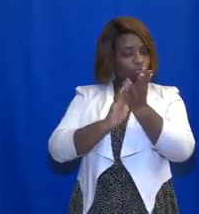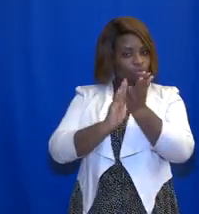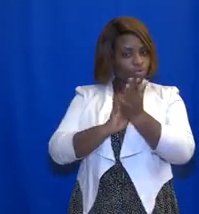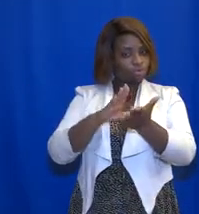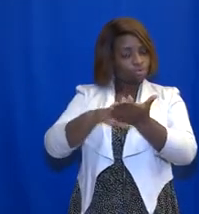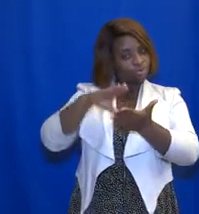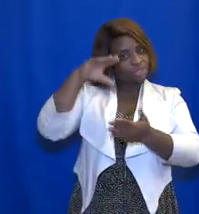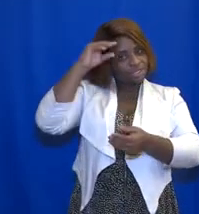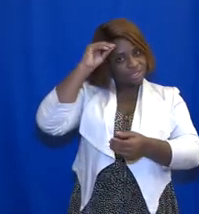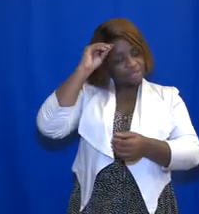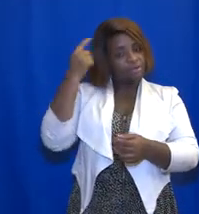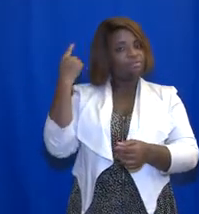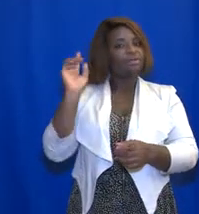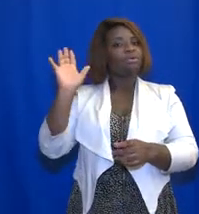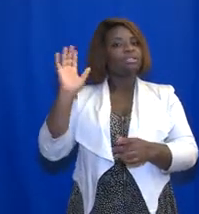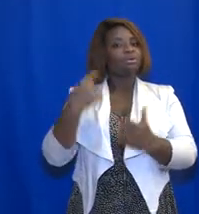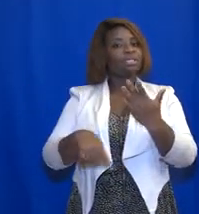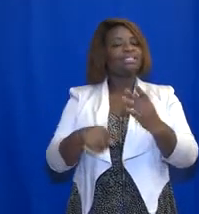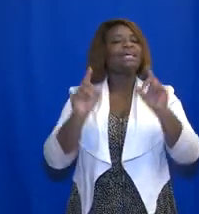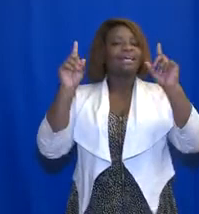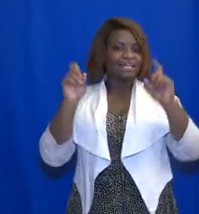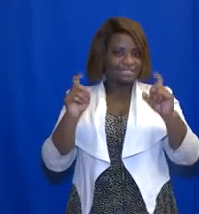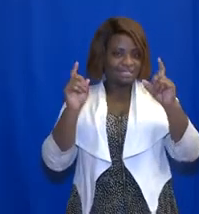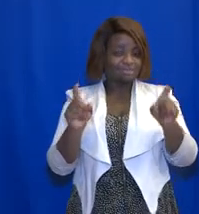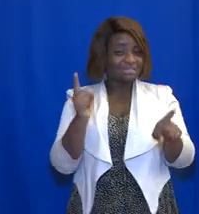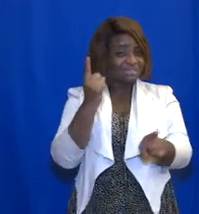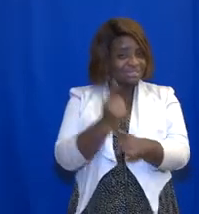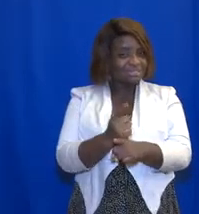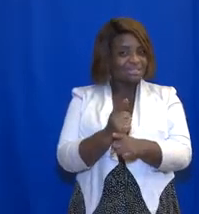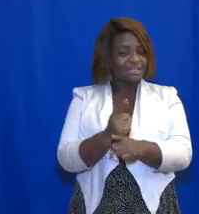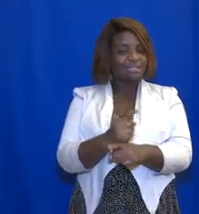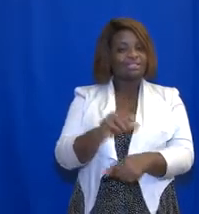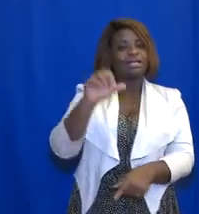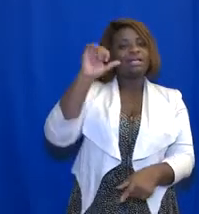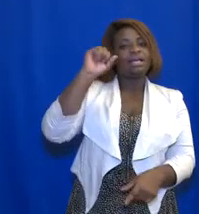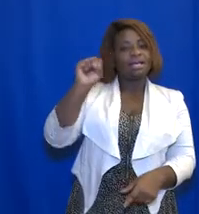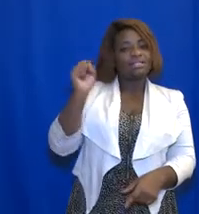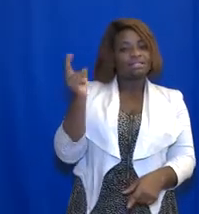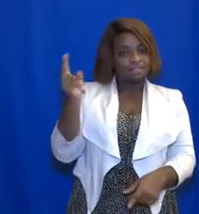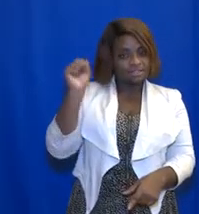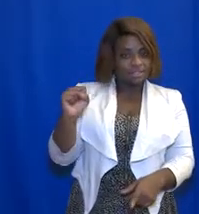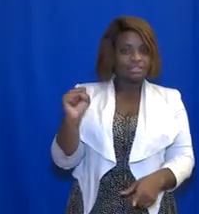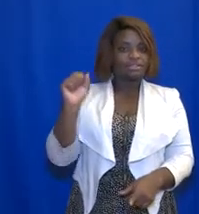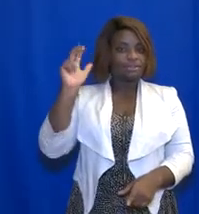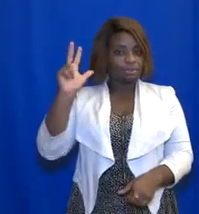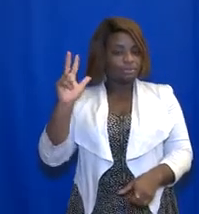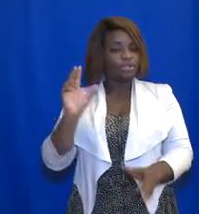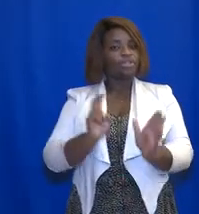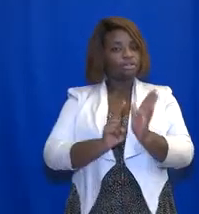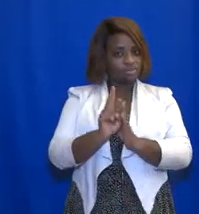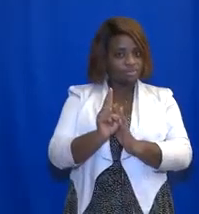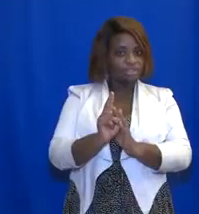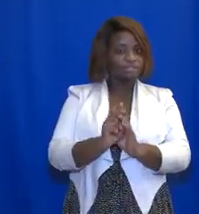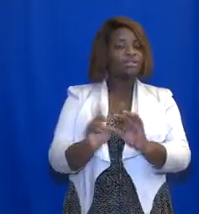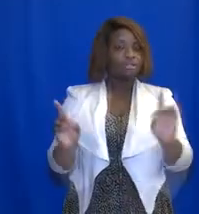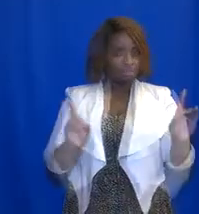kaseni ke ha me examen tomo amenyemi me onupai ni yo SHS3 ke